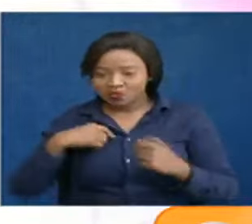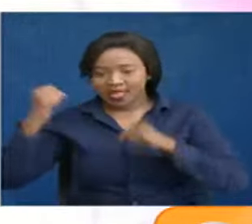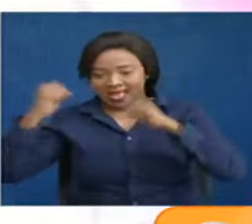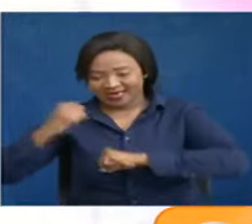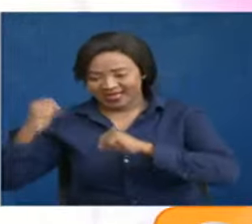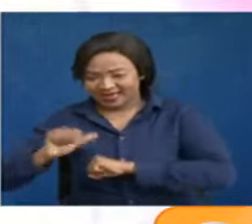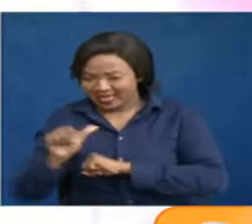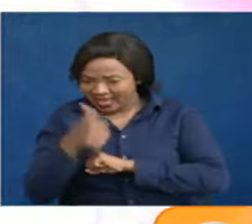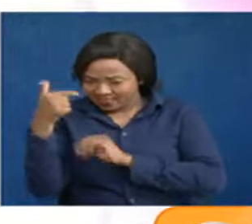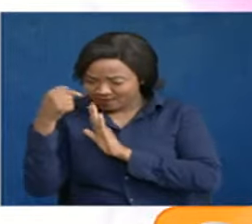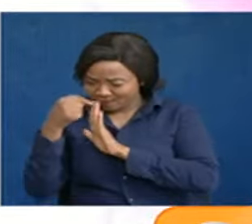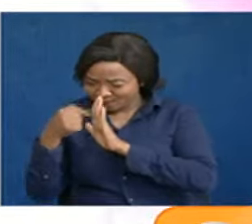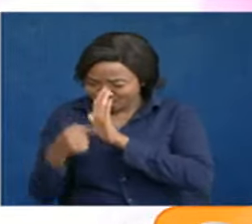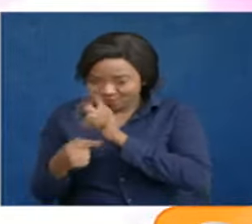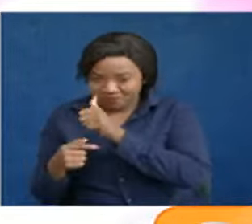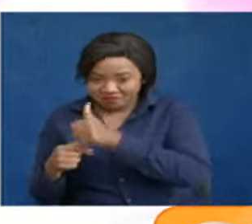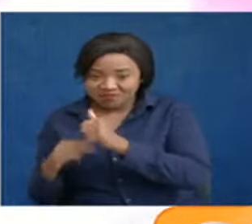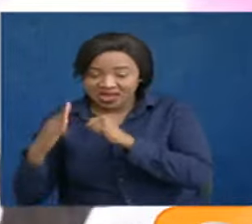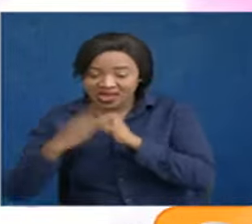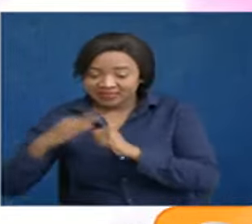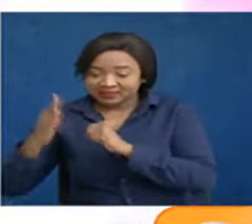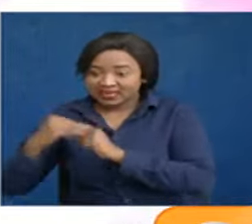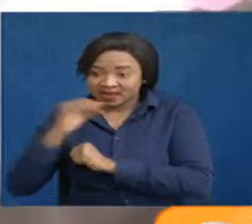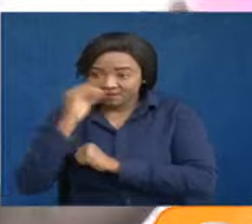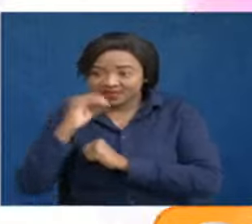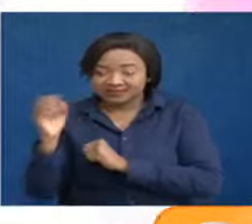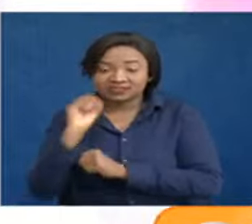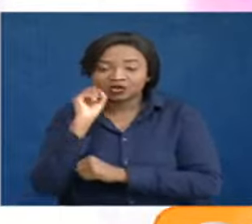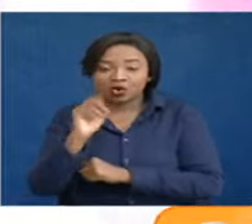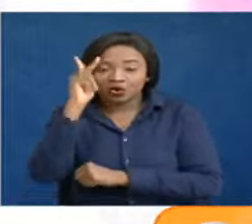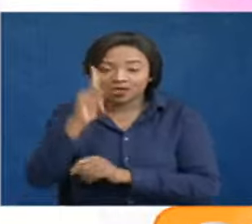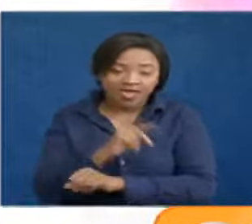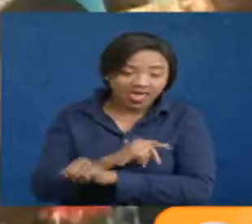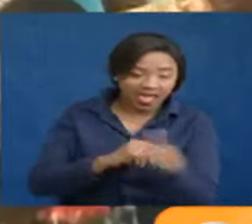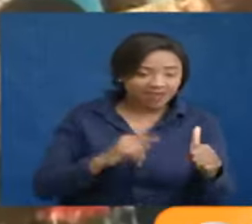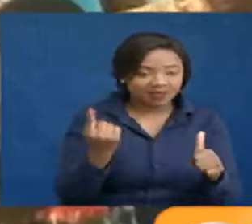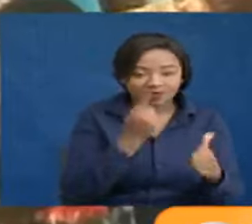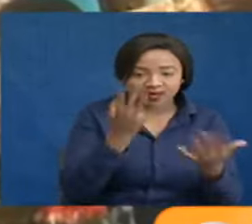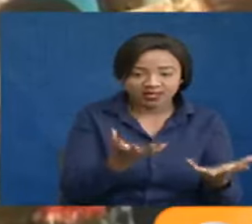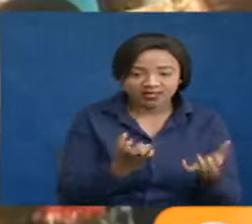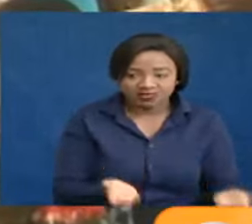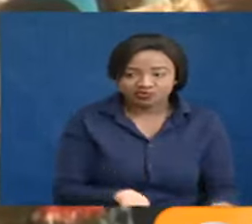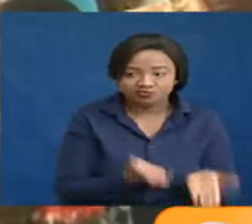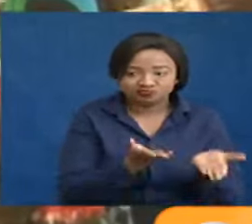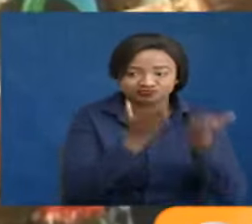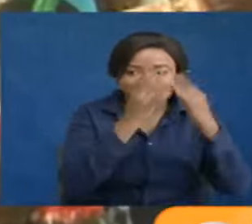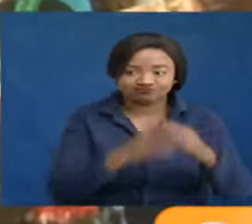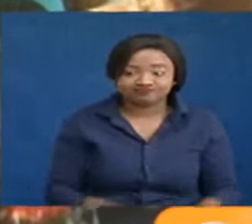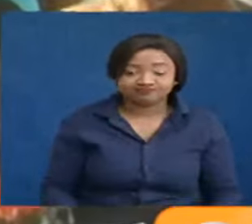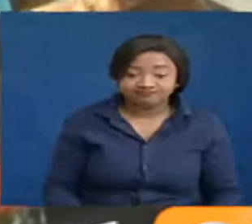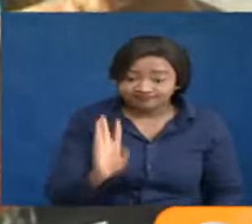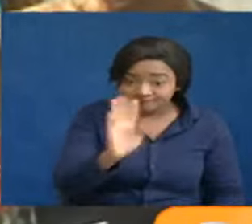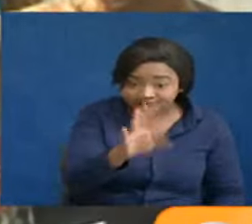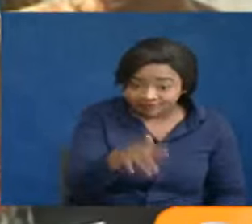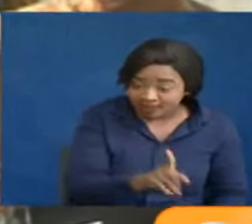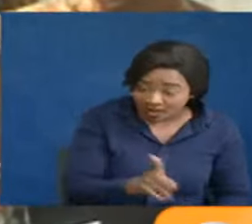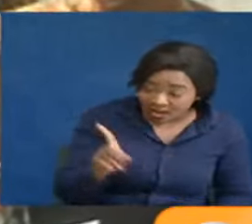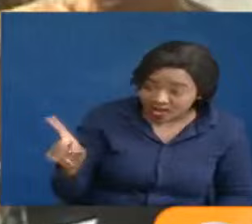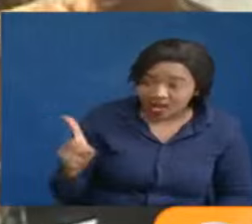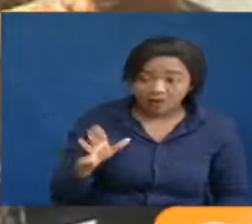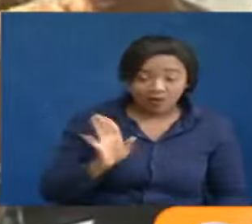nayo. Nafikiri 99 ni sawa, hiyo nyingine ni kupiga msasa tu. Hawa mama hawa unapata